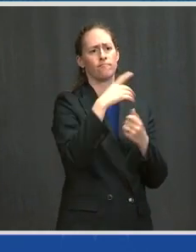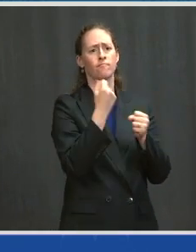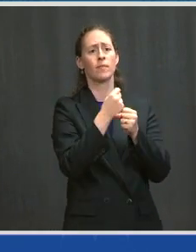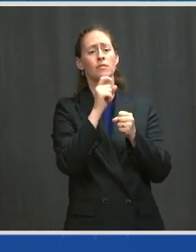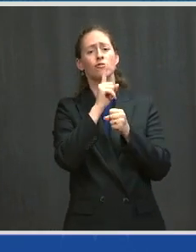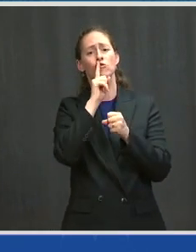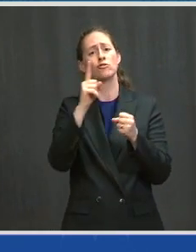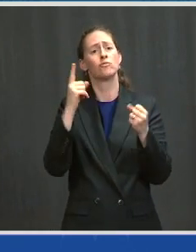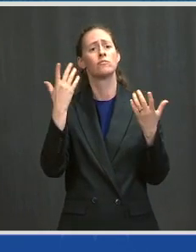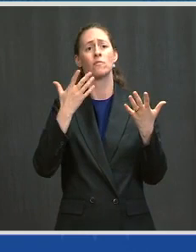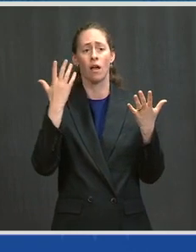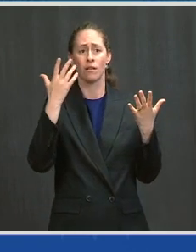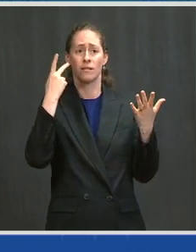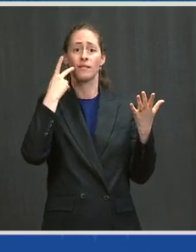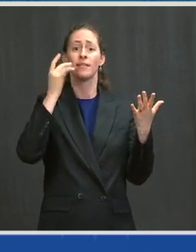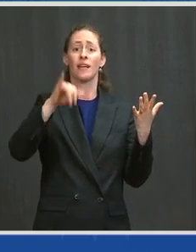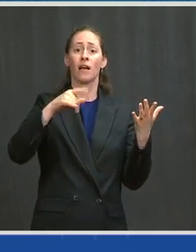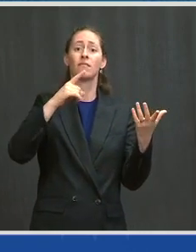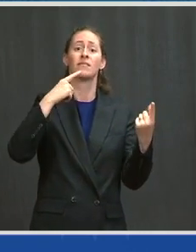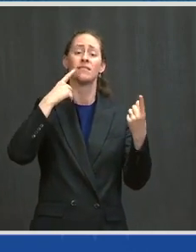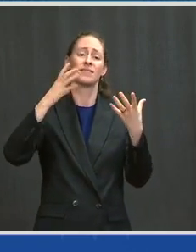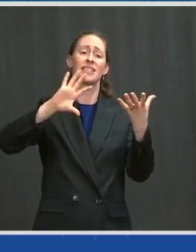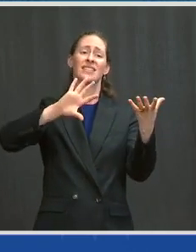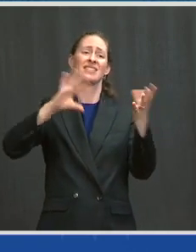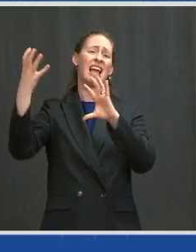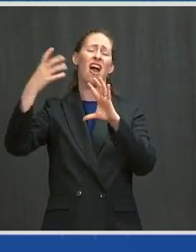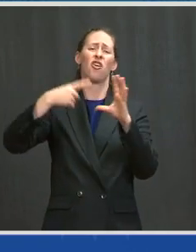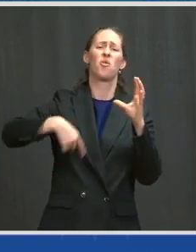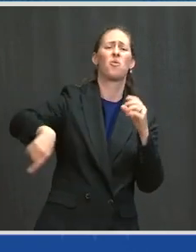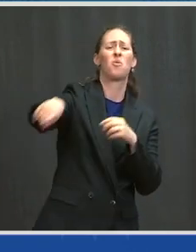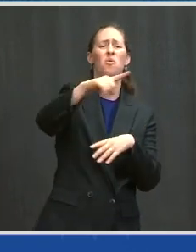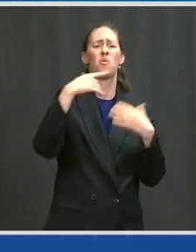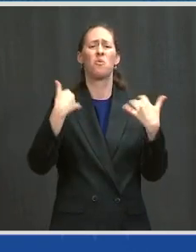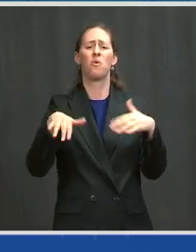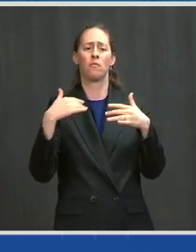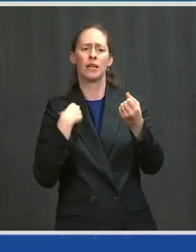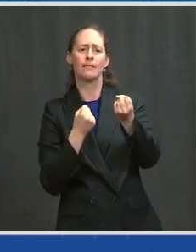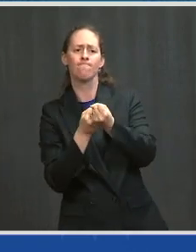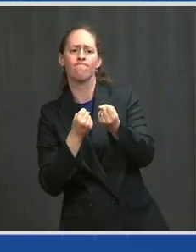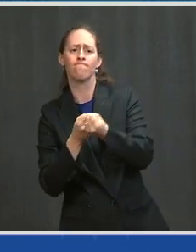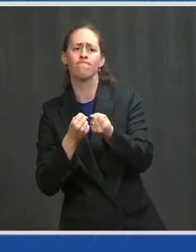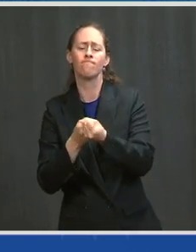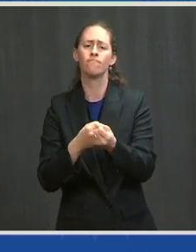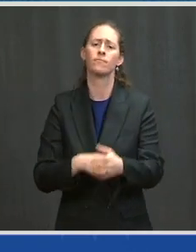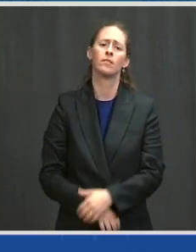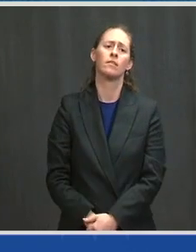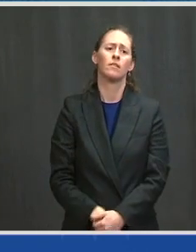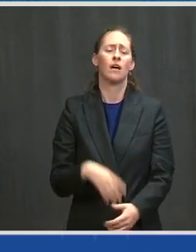for everything from housing to, God forbid, whether there's a need for moratoria